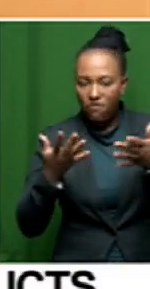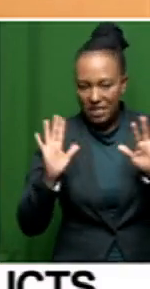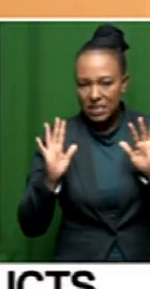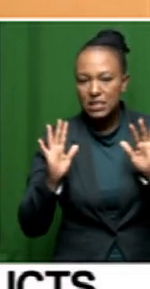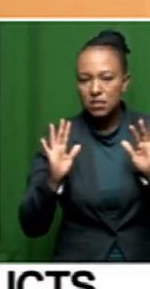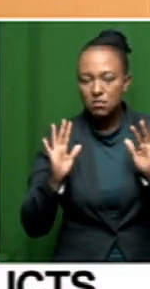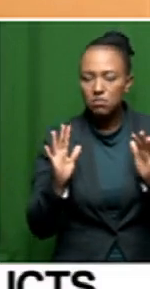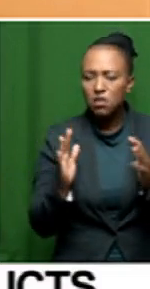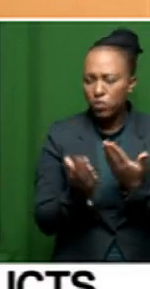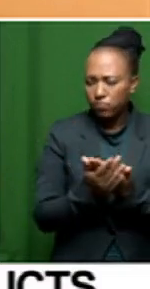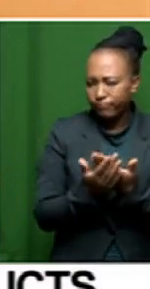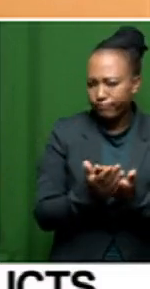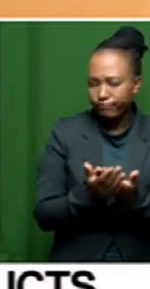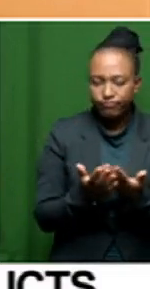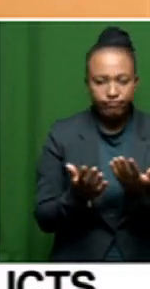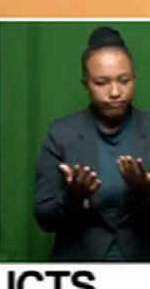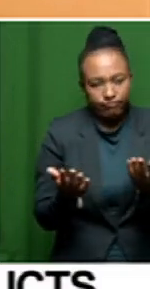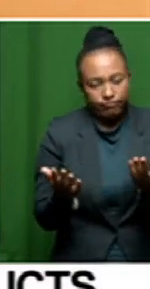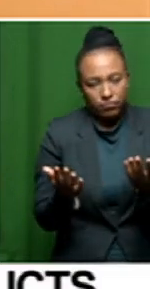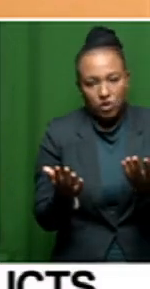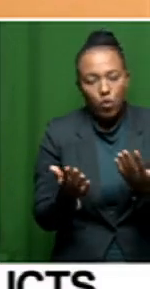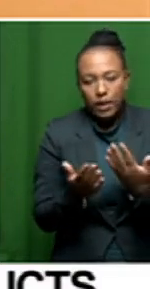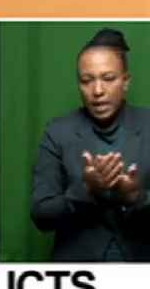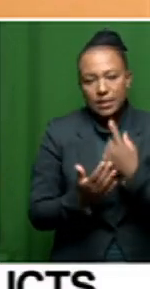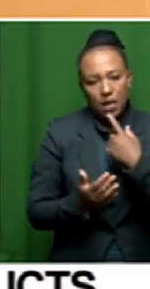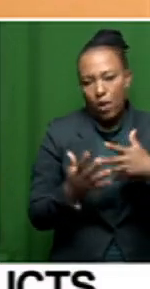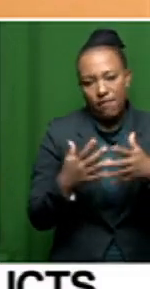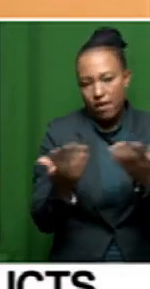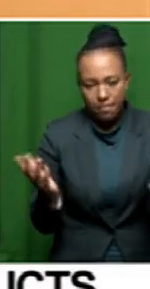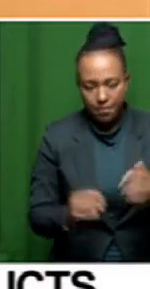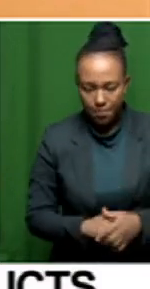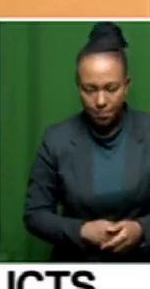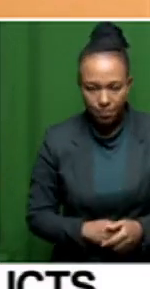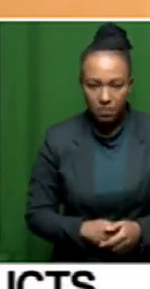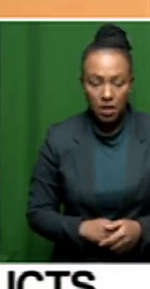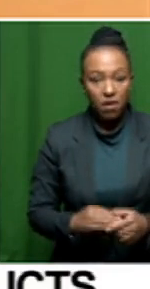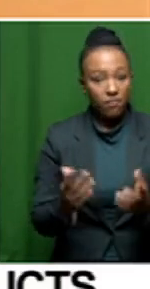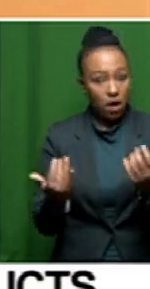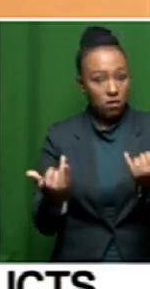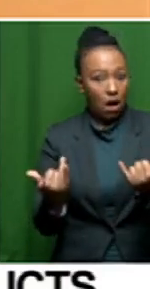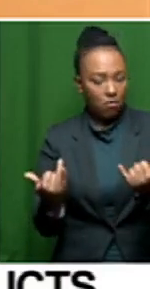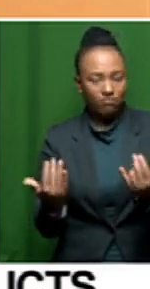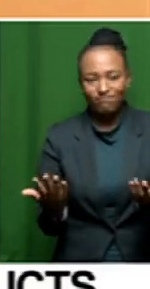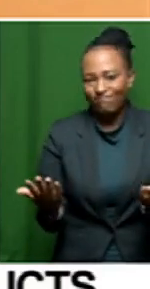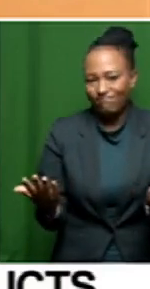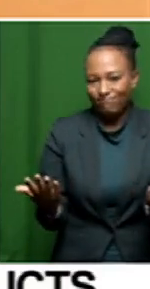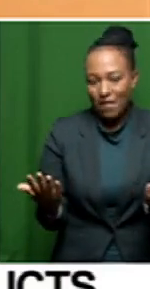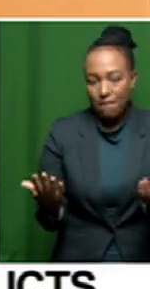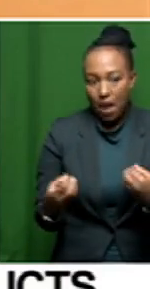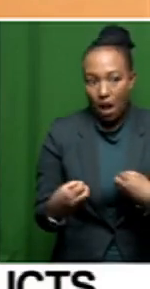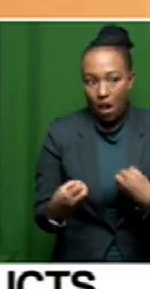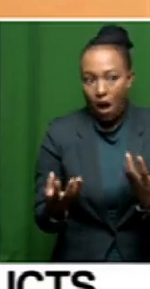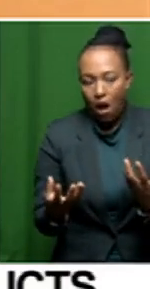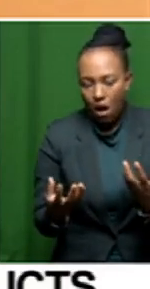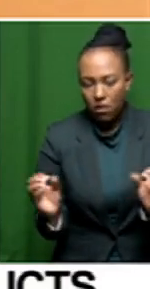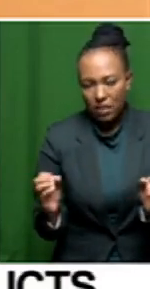to say what we want to say. I cannot say anything if they didn't give us